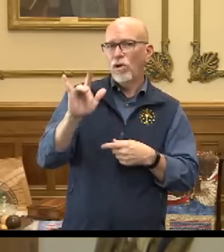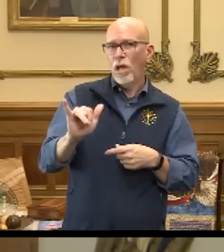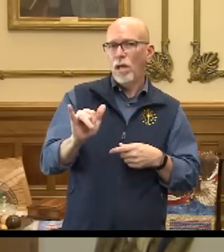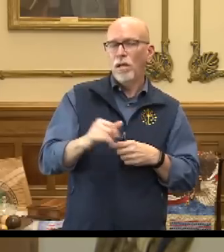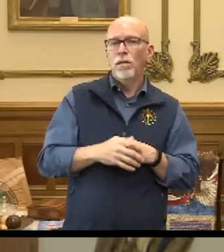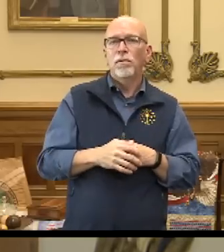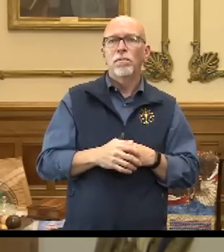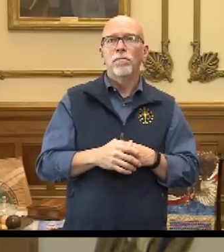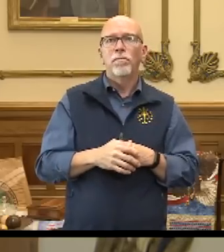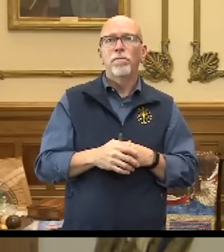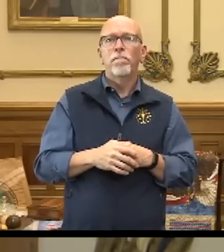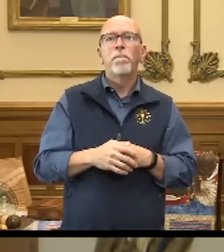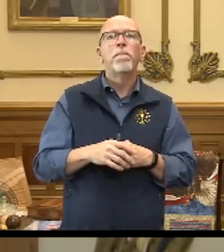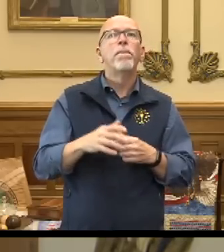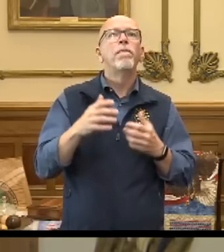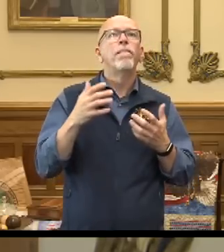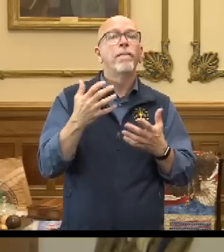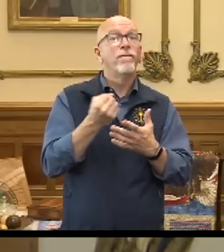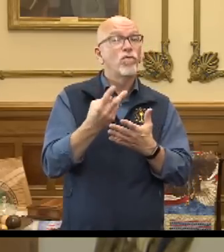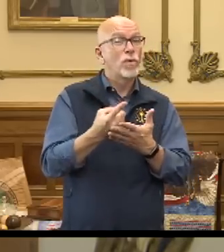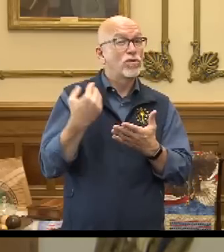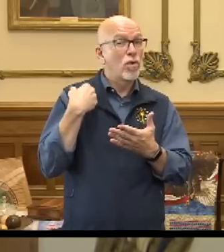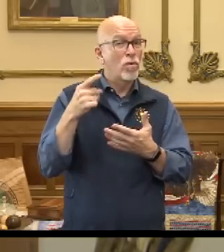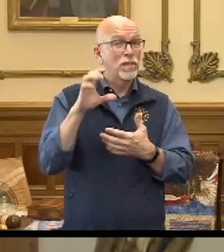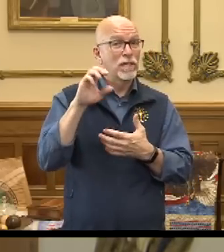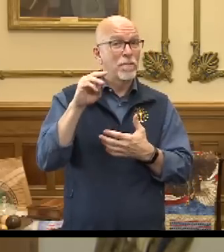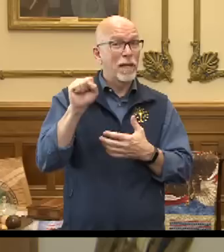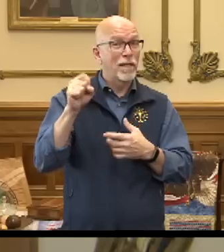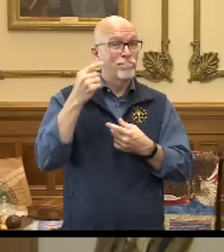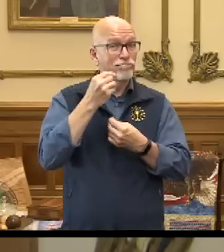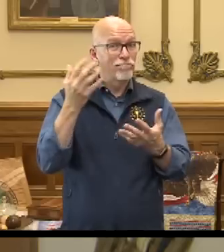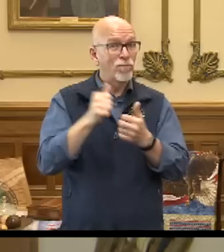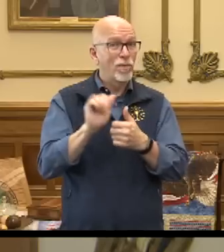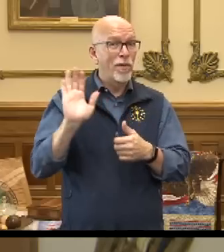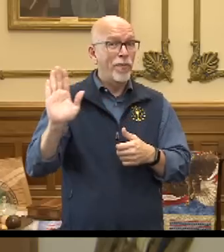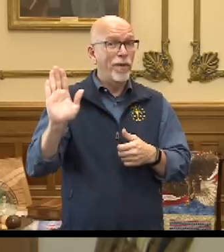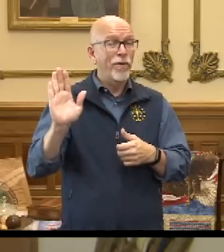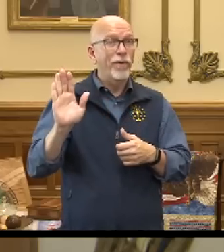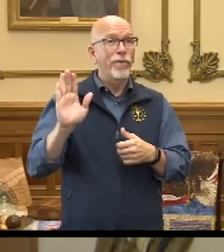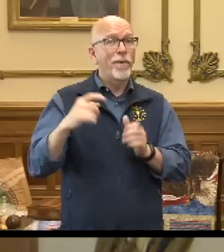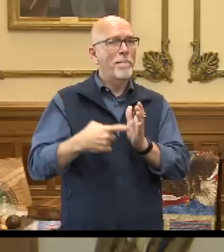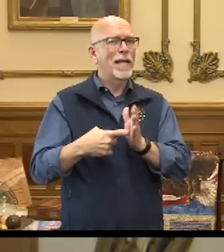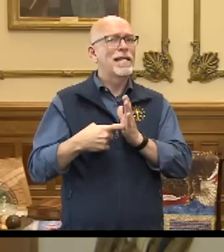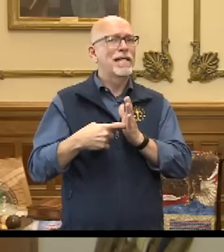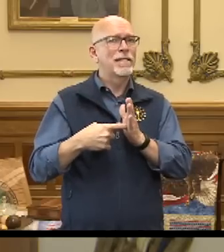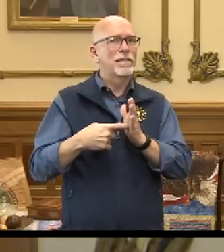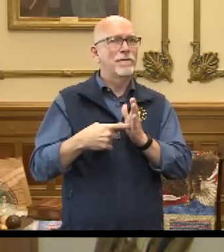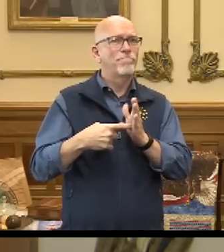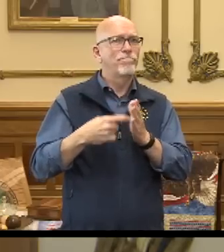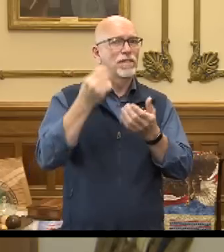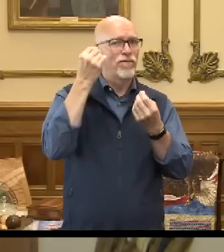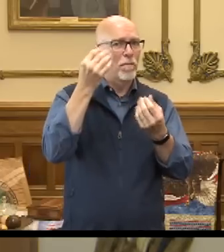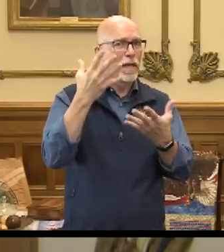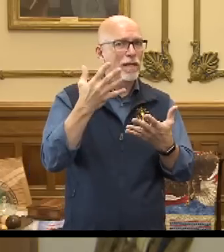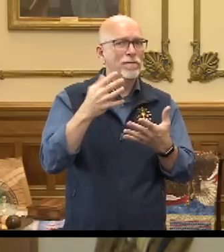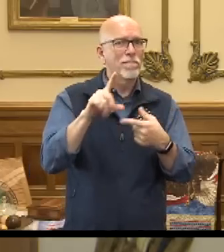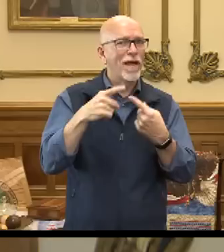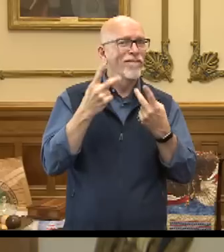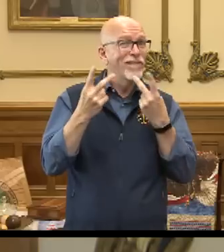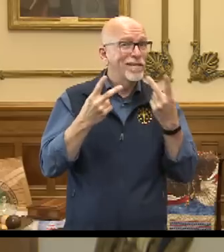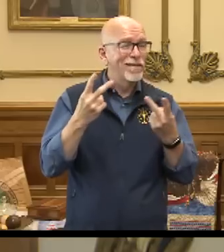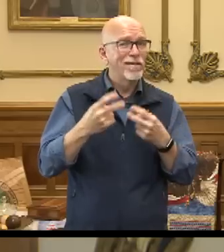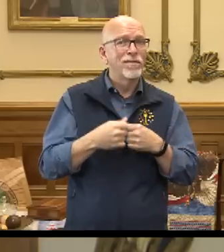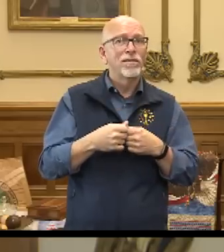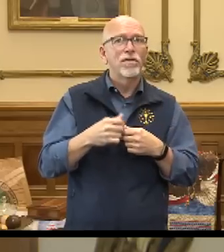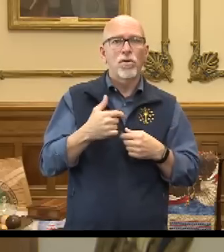July. Then just several weeks ago, CMS came out with their mandated information about visitation,